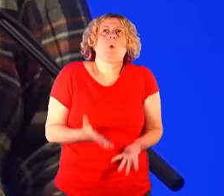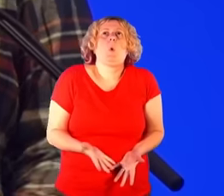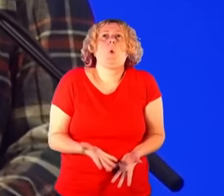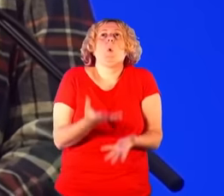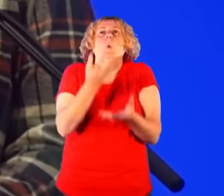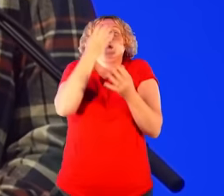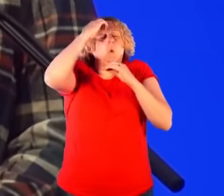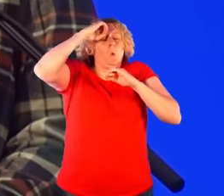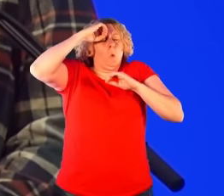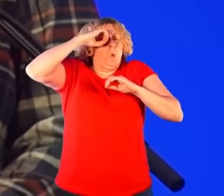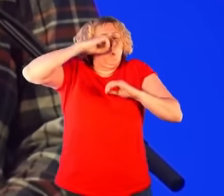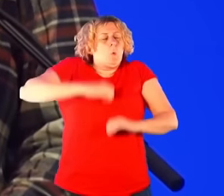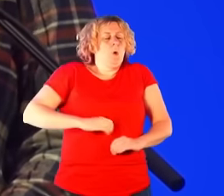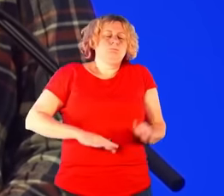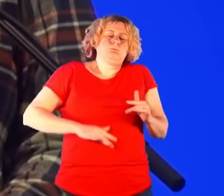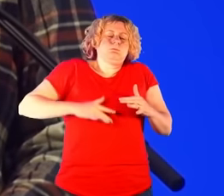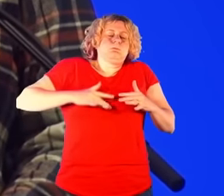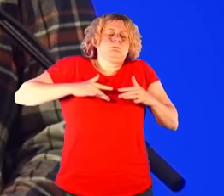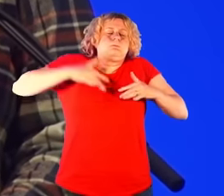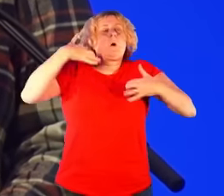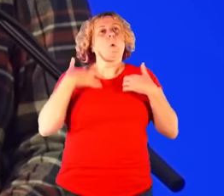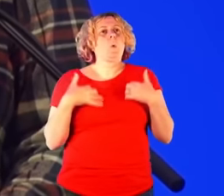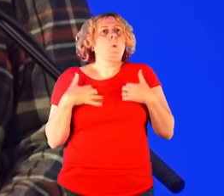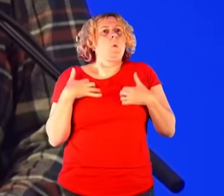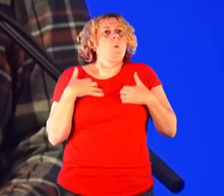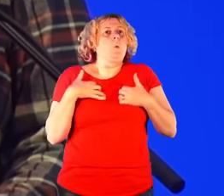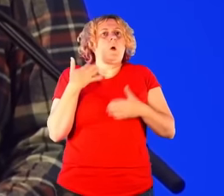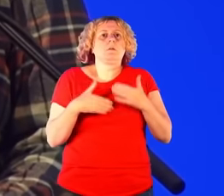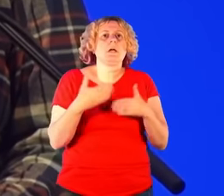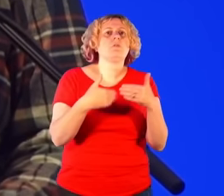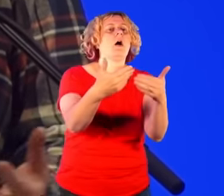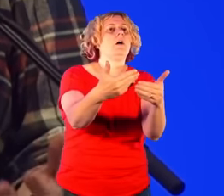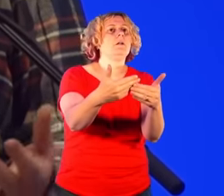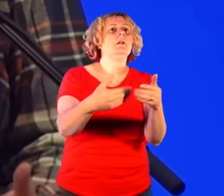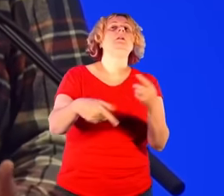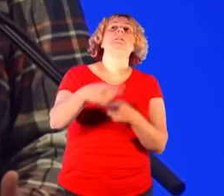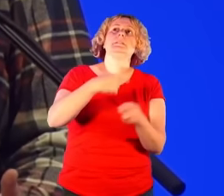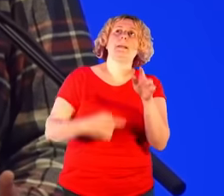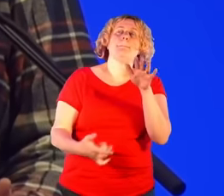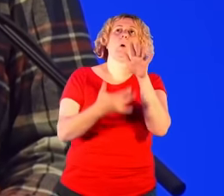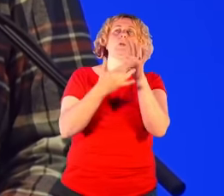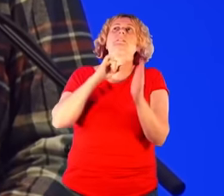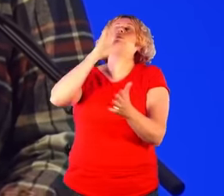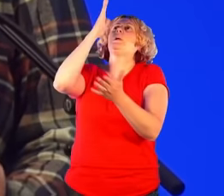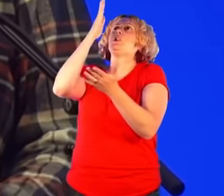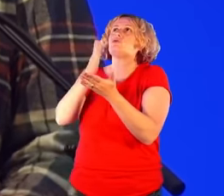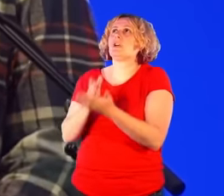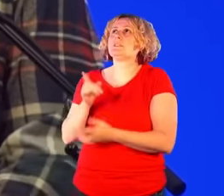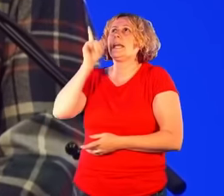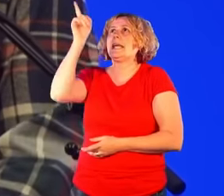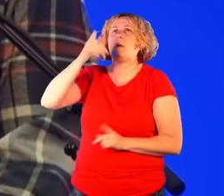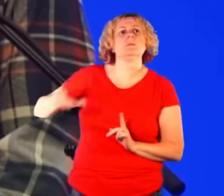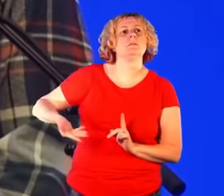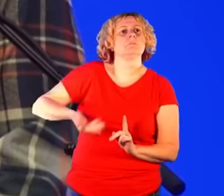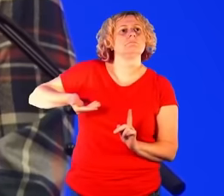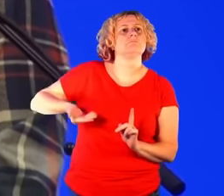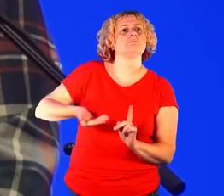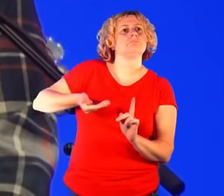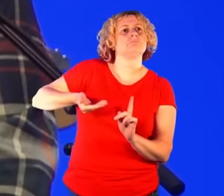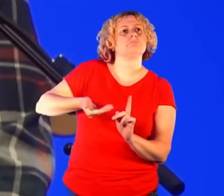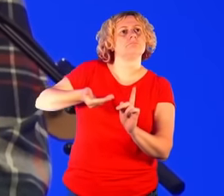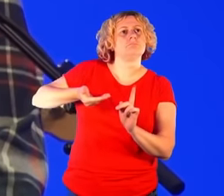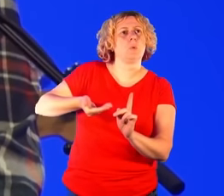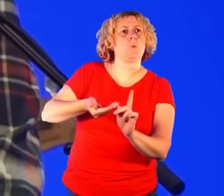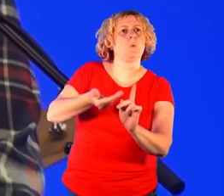that we remember that if we trust in Christ, if we really trust in him, he will keep us. He will keep us to the end. So let's sing